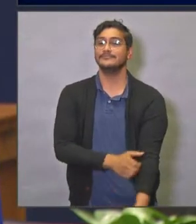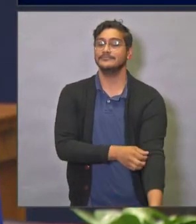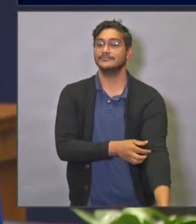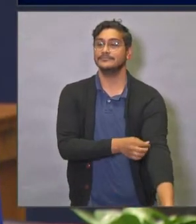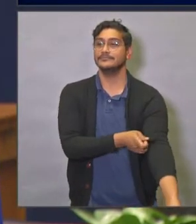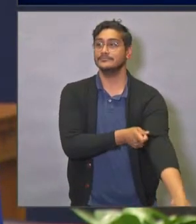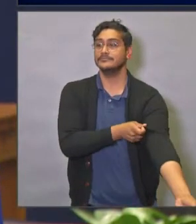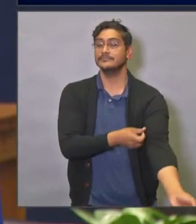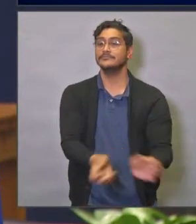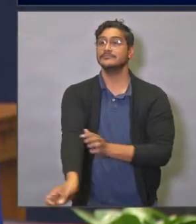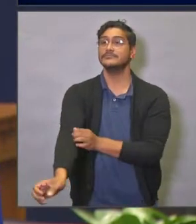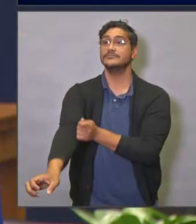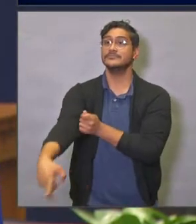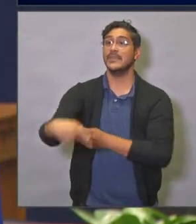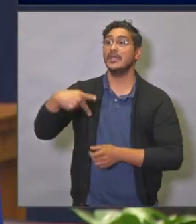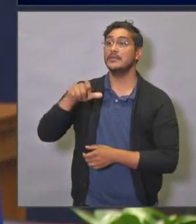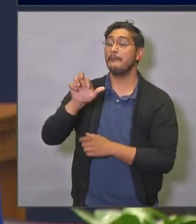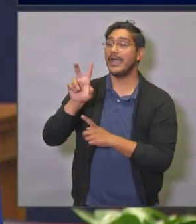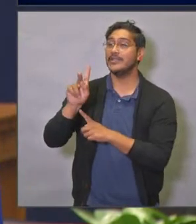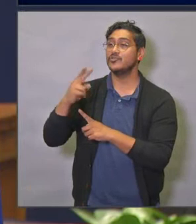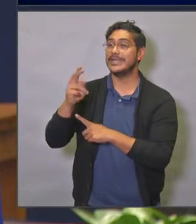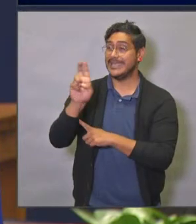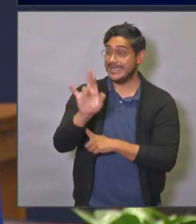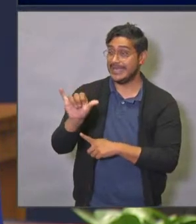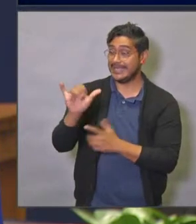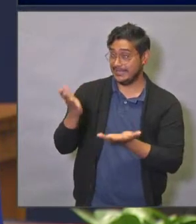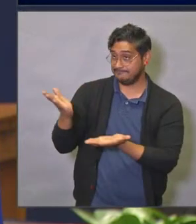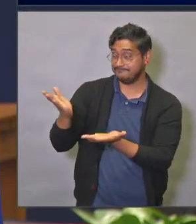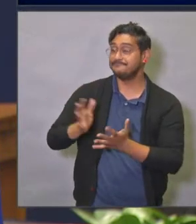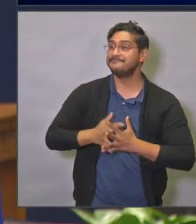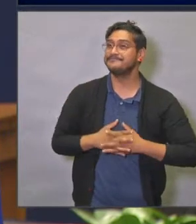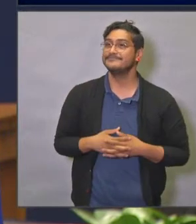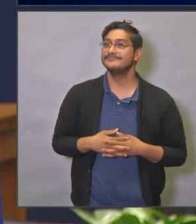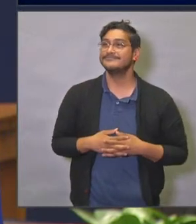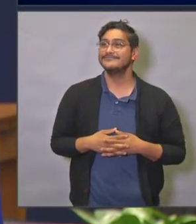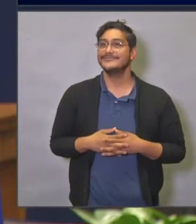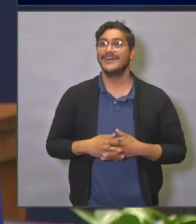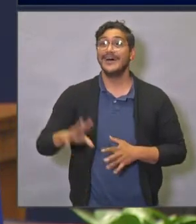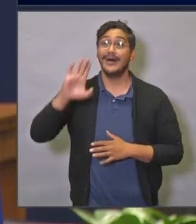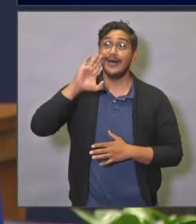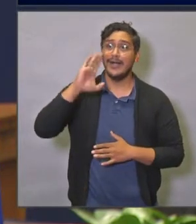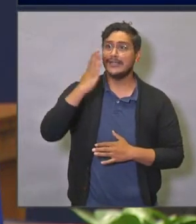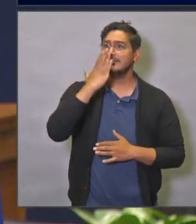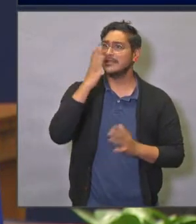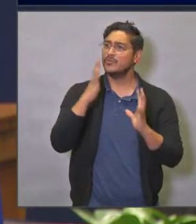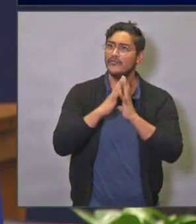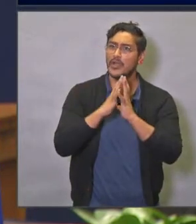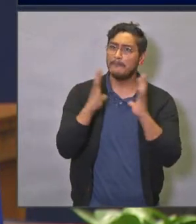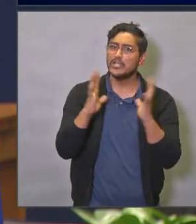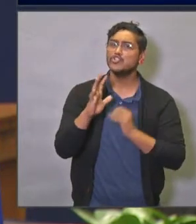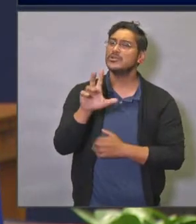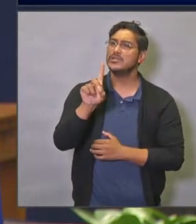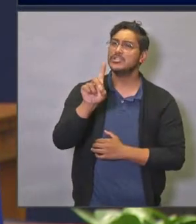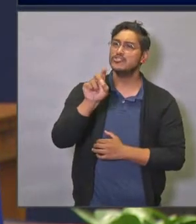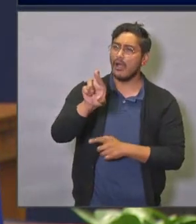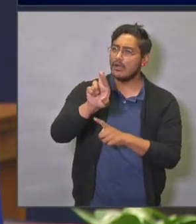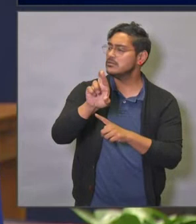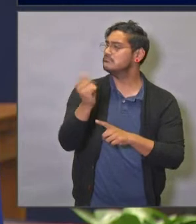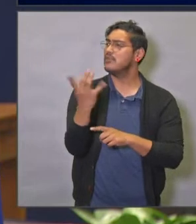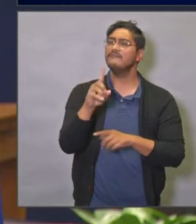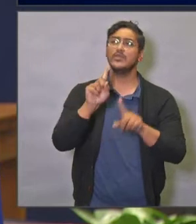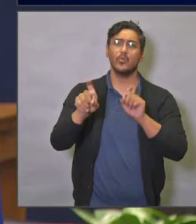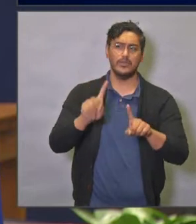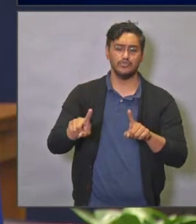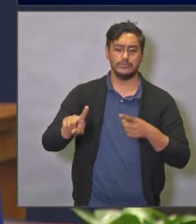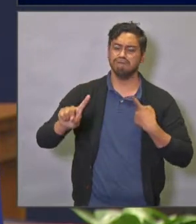And first, we'll go to the line of Patrick Healy. Your line is open. Hey, Patrick. Hi, thank you very much. Doctor, if I could ask a couple of